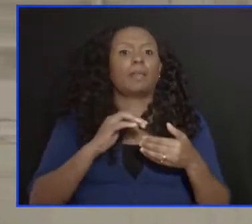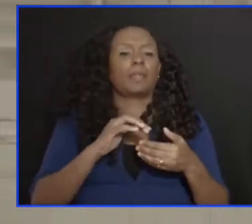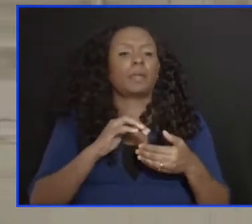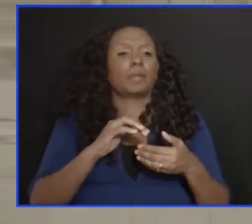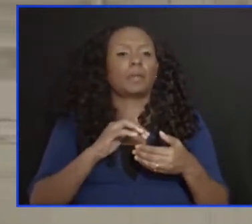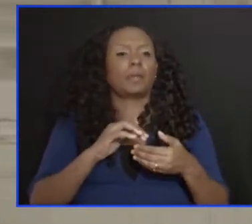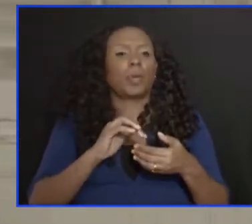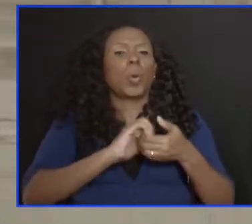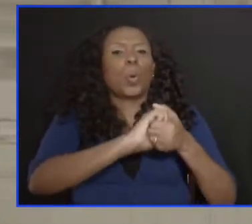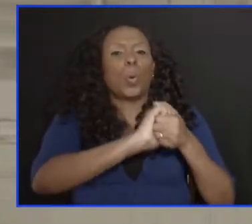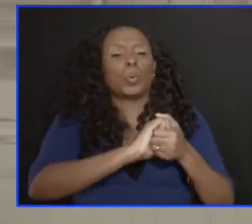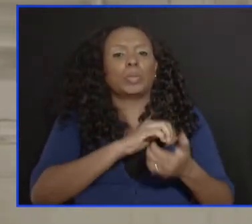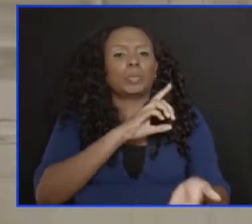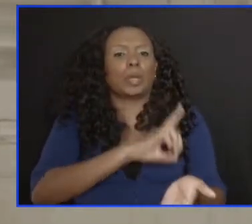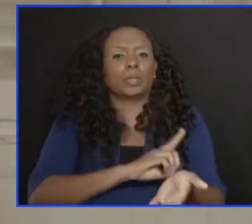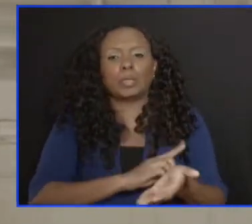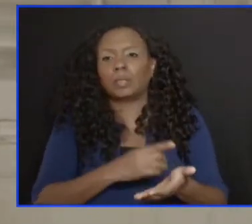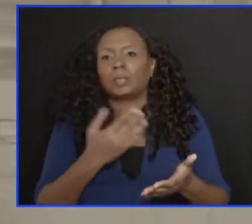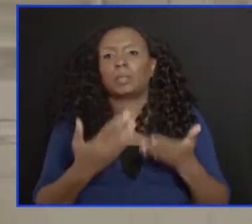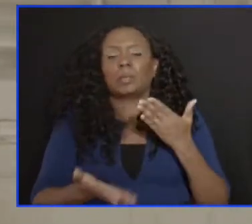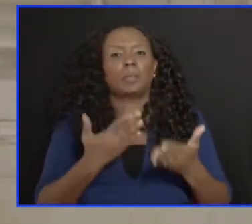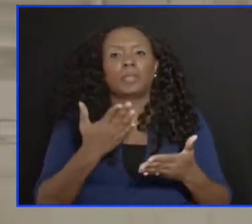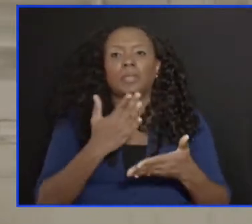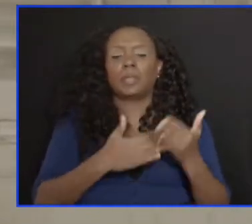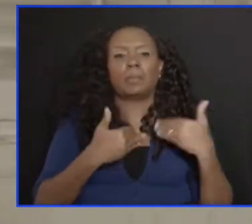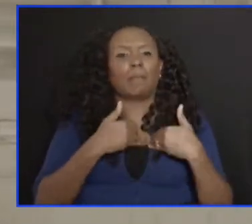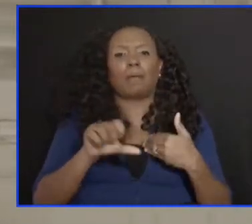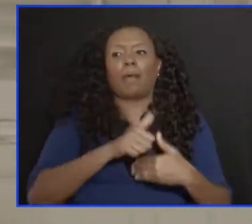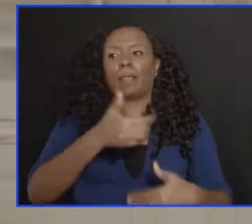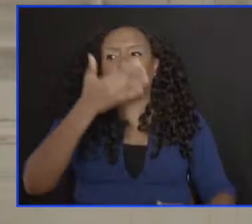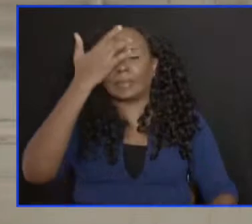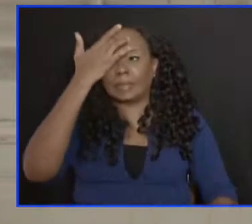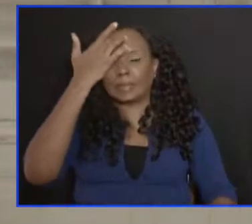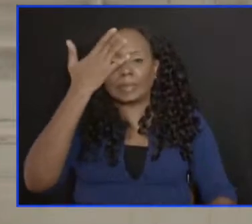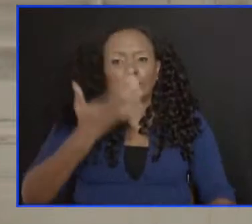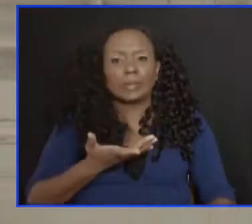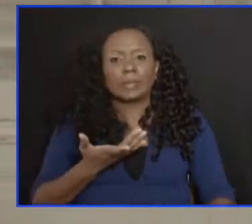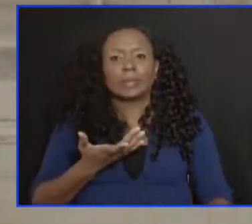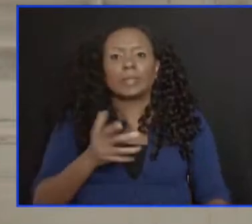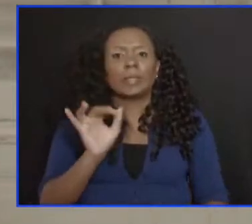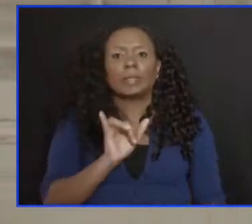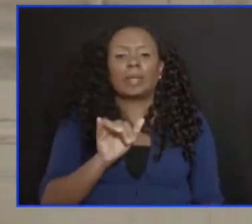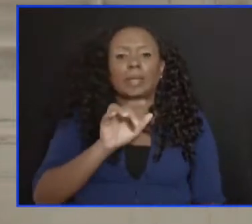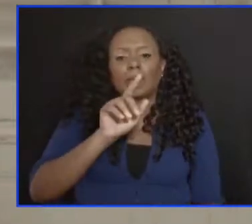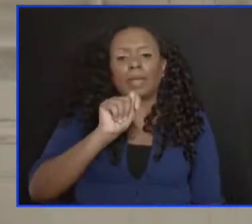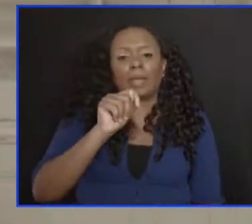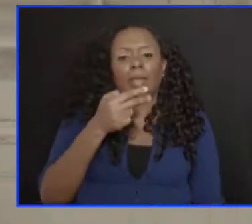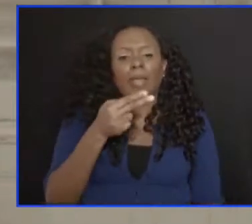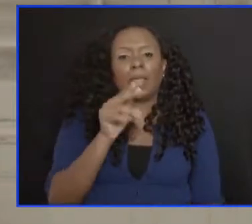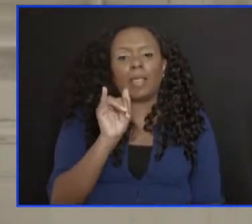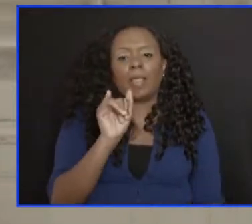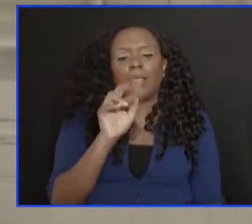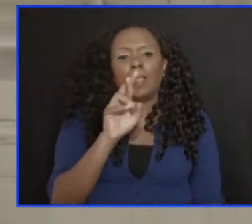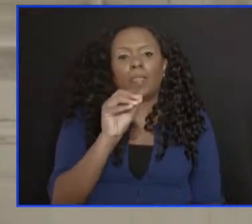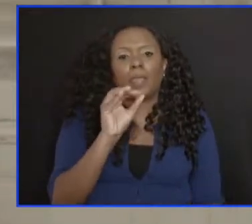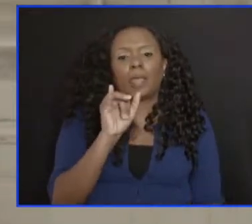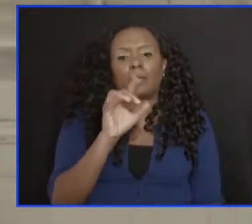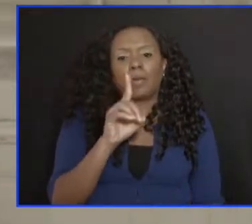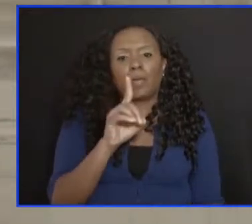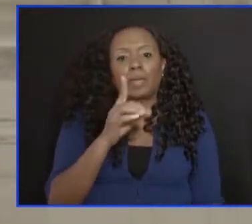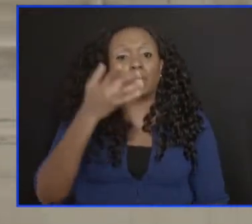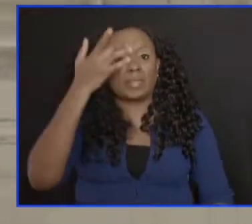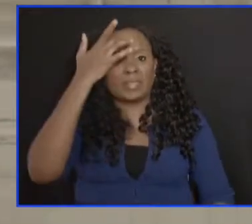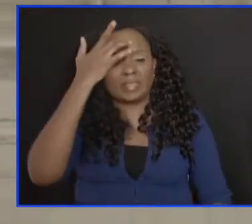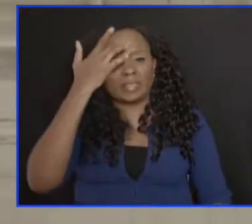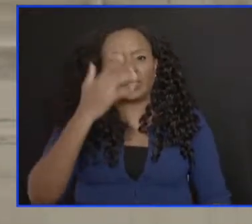even develop diabetes. Some may develop thyroid disease, for example. There's a little gland up here that can cause some trouble sometimes post-COVID.